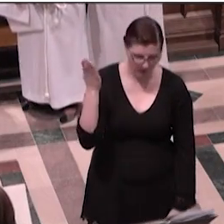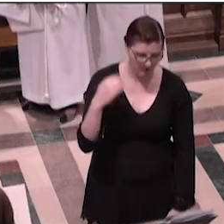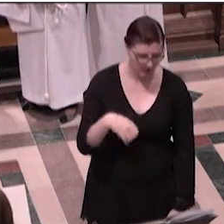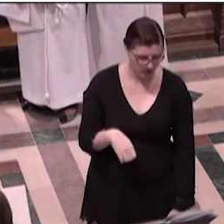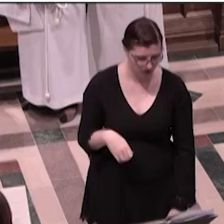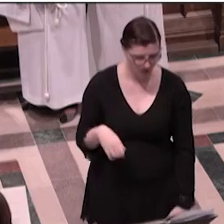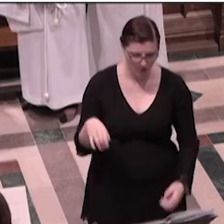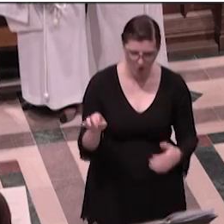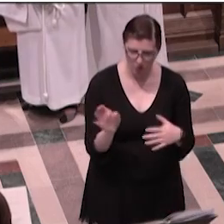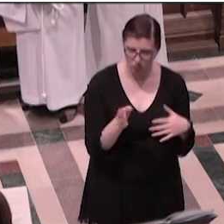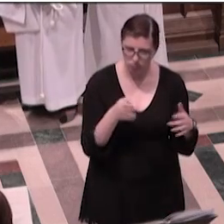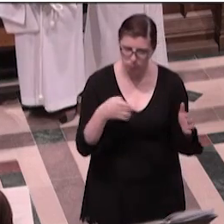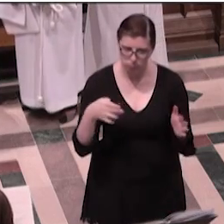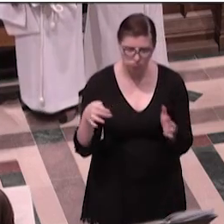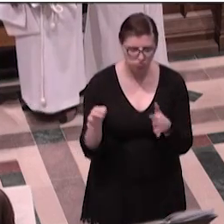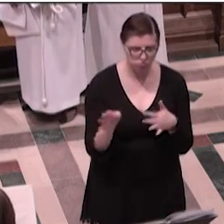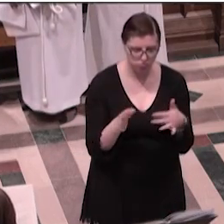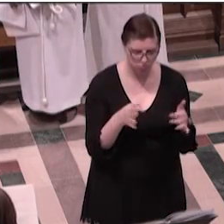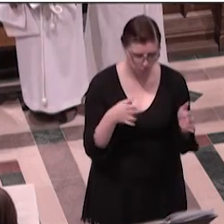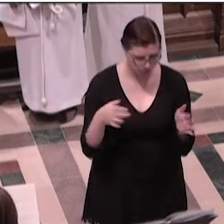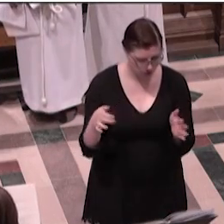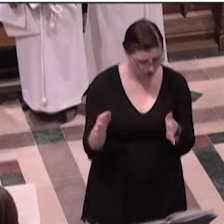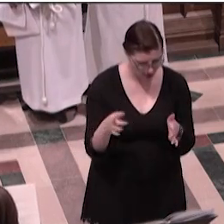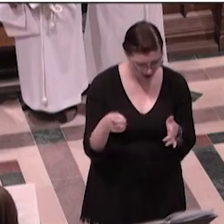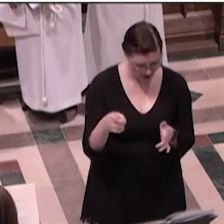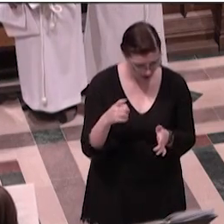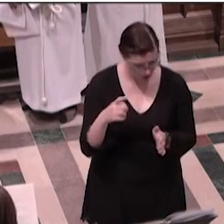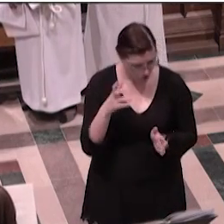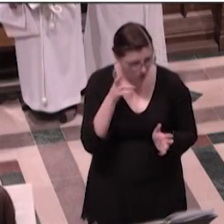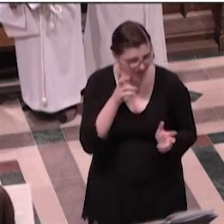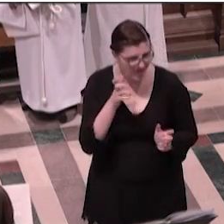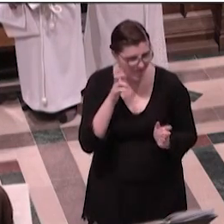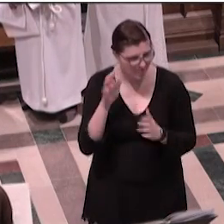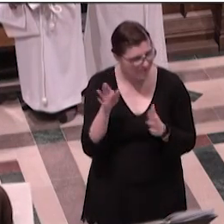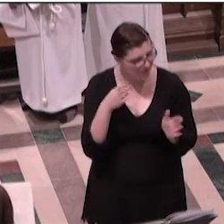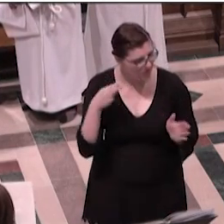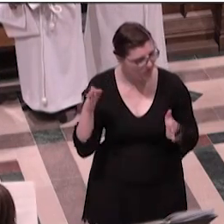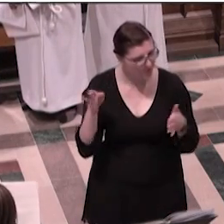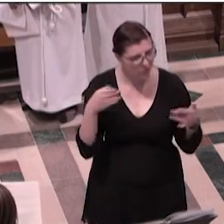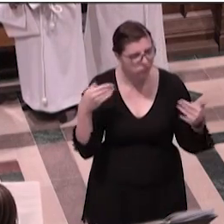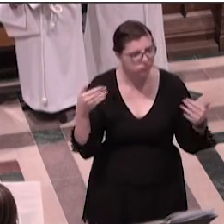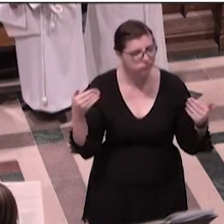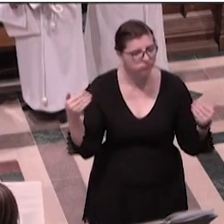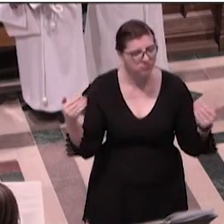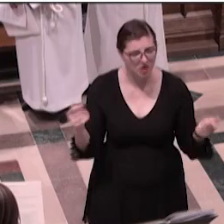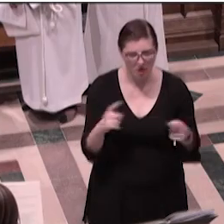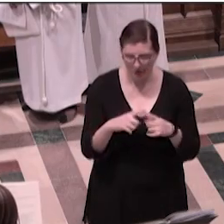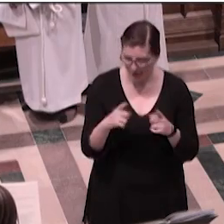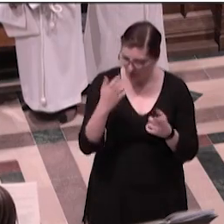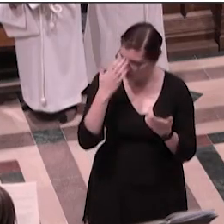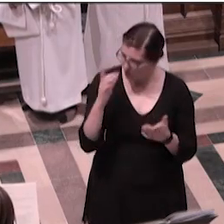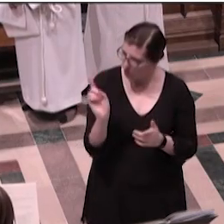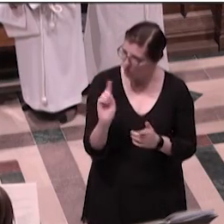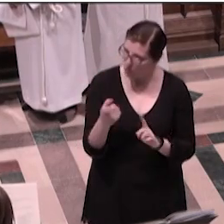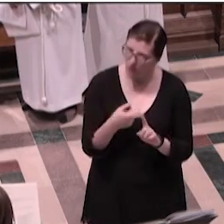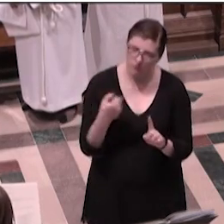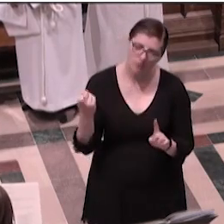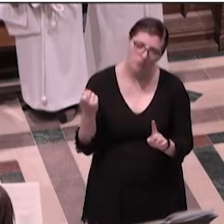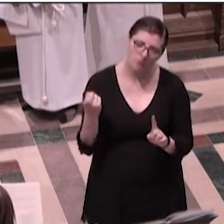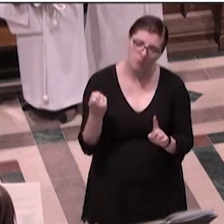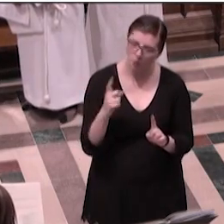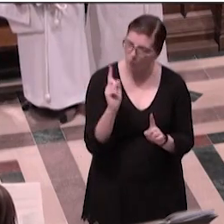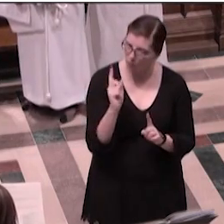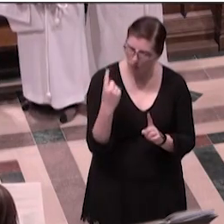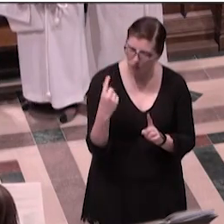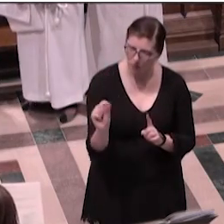wind blows where it chooses, and you hear the sound of it, but you do not know where it comes from or where it